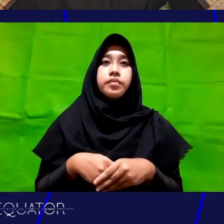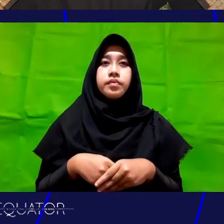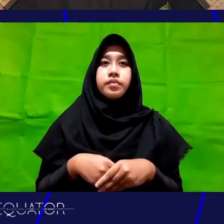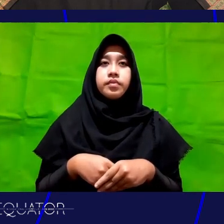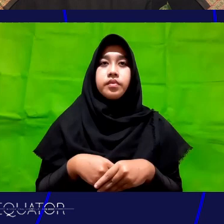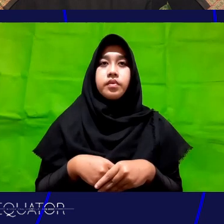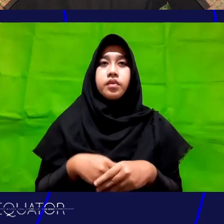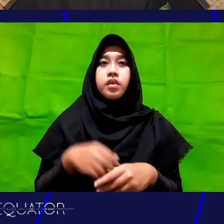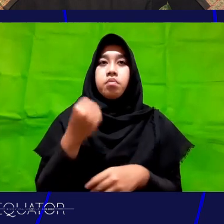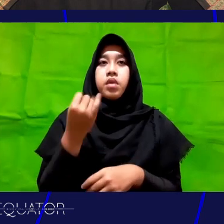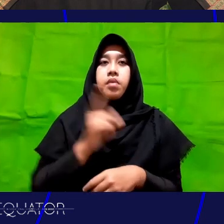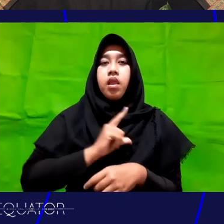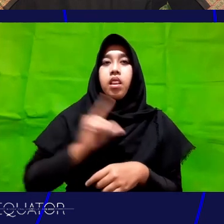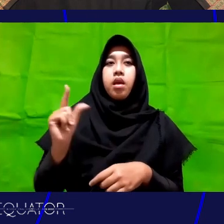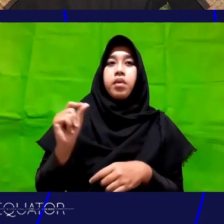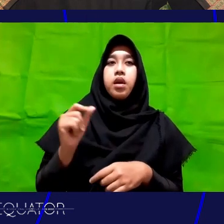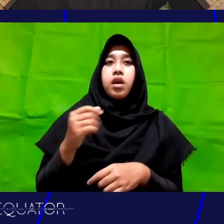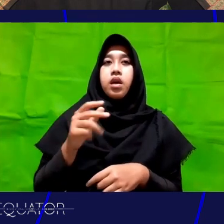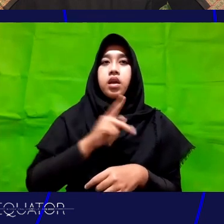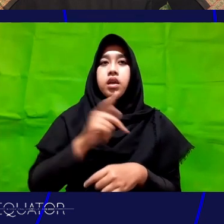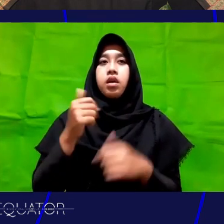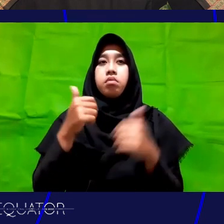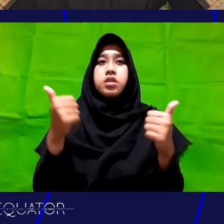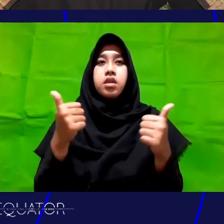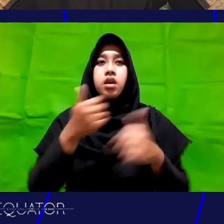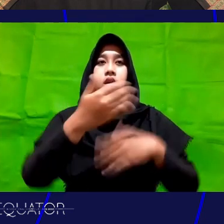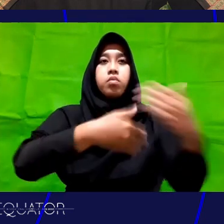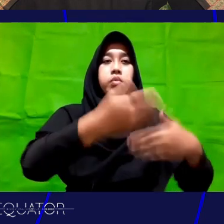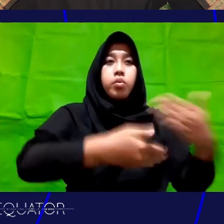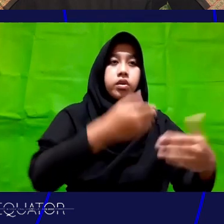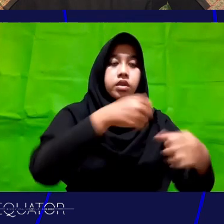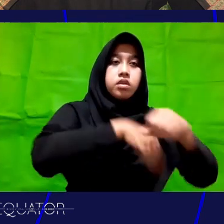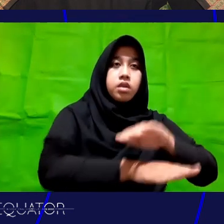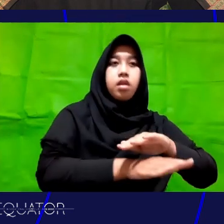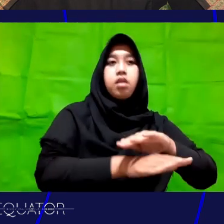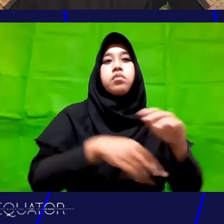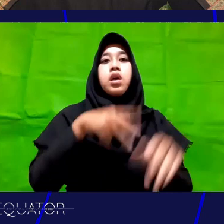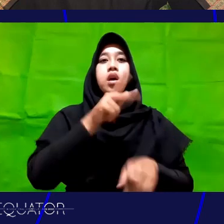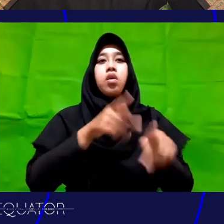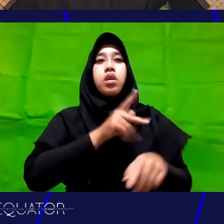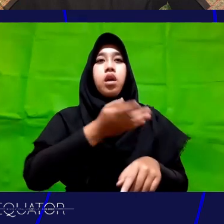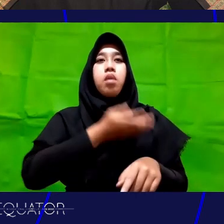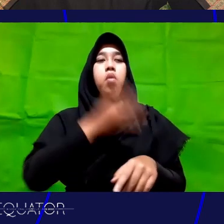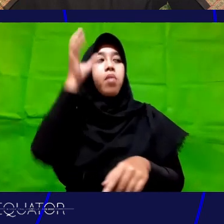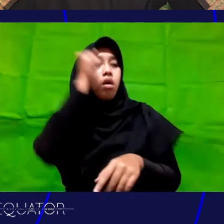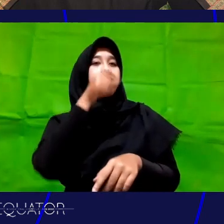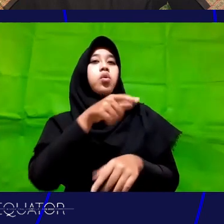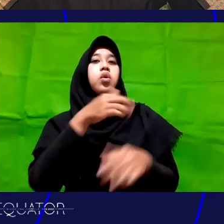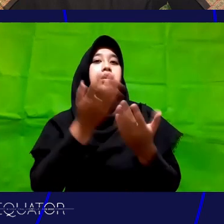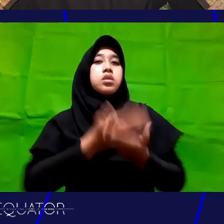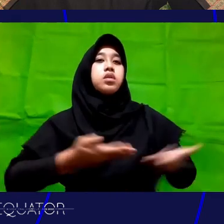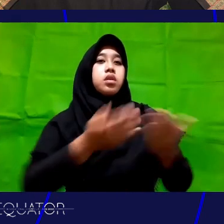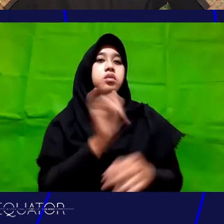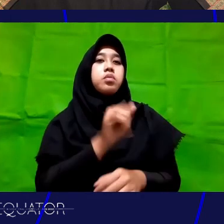in other ways, and how we can still see this process of residencies as other connections,